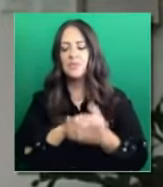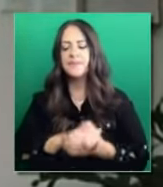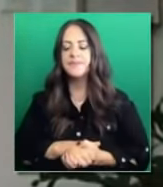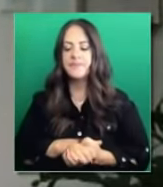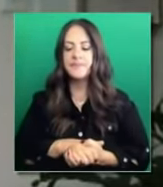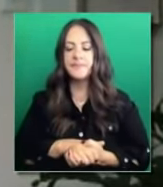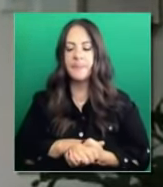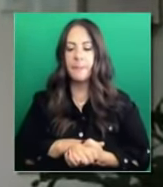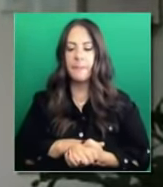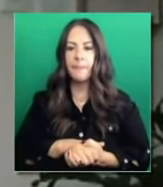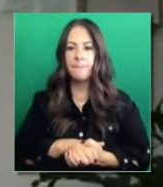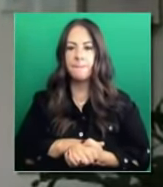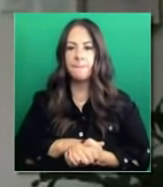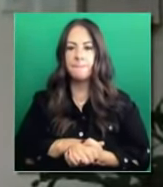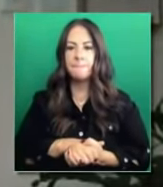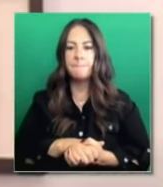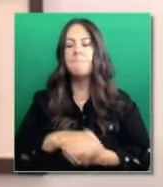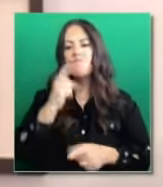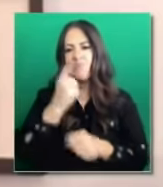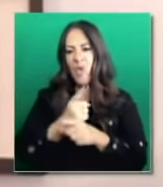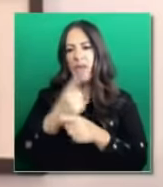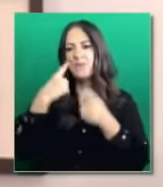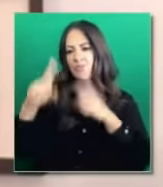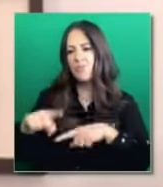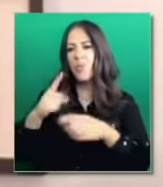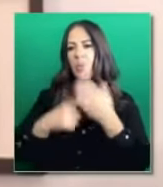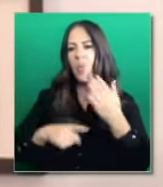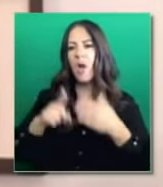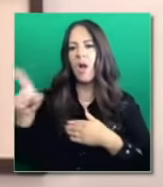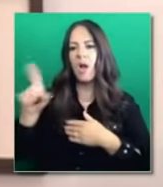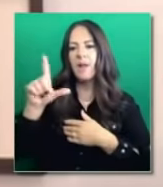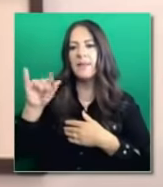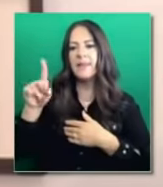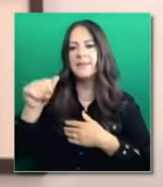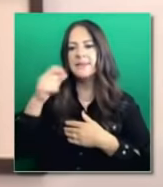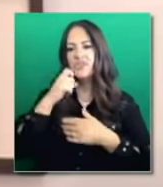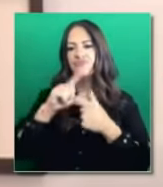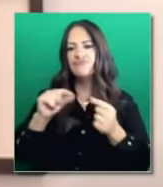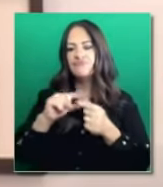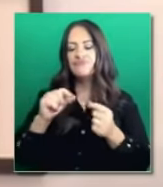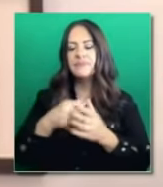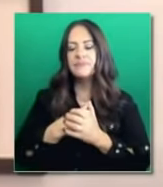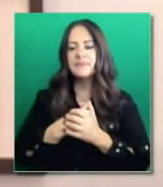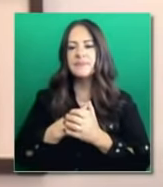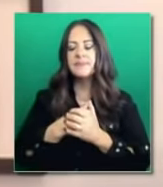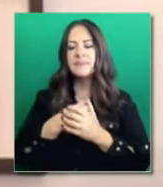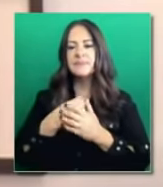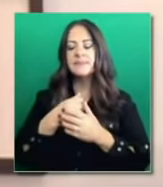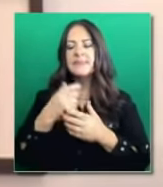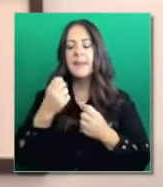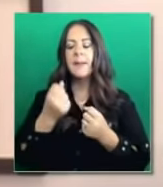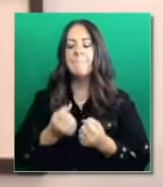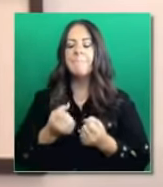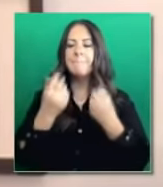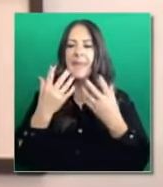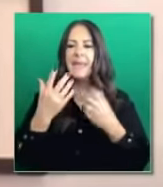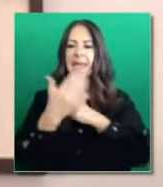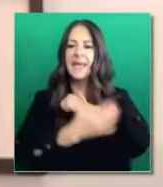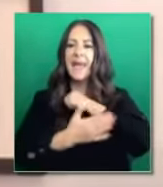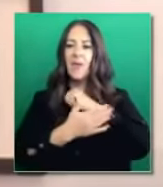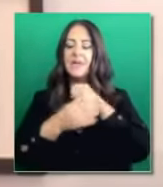I would echo the things that the Dr. Hammond has shared. I would just say, as it relates to counties that are in deep purple,